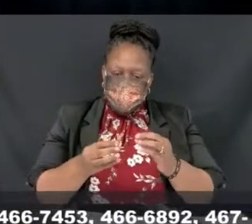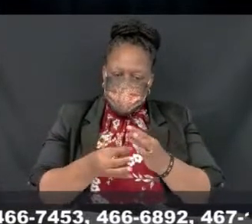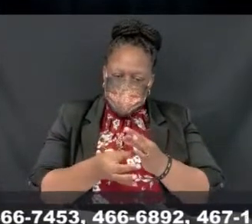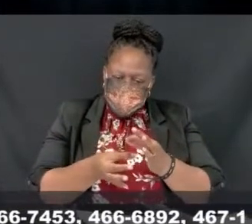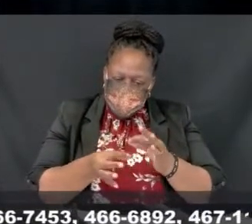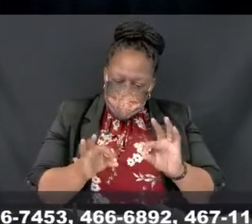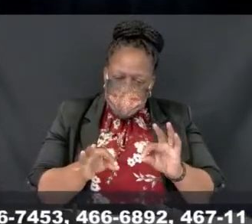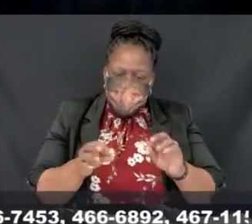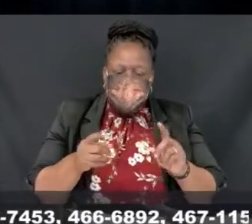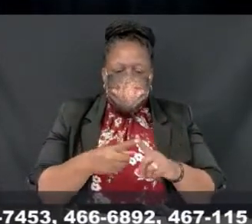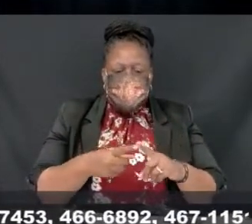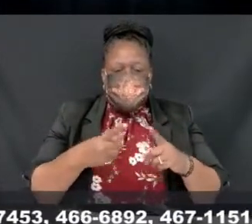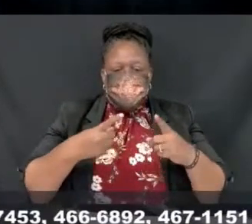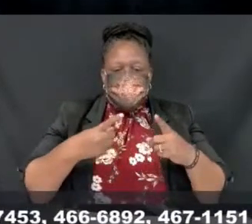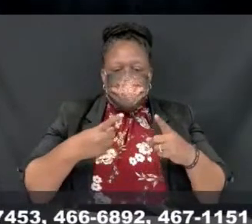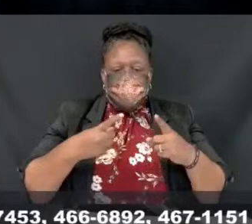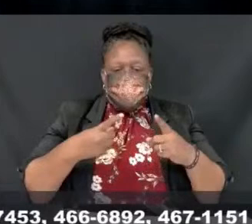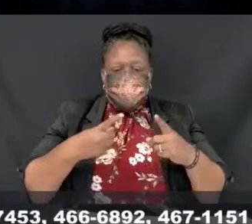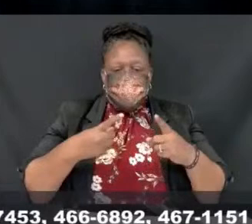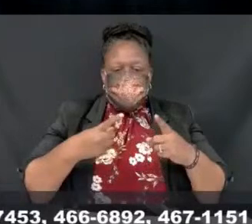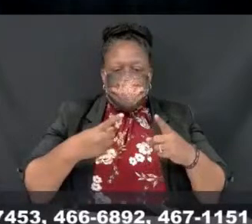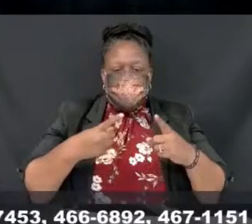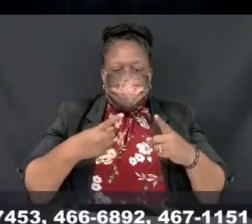the entertainment was one of the sectors that